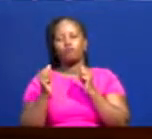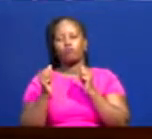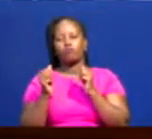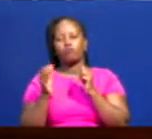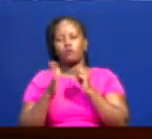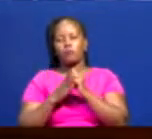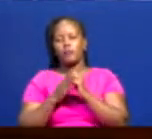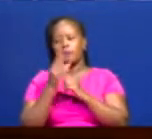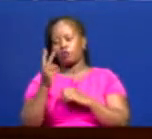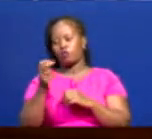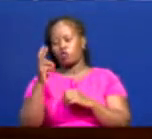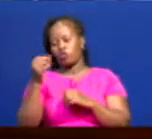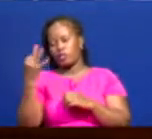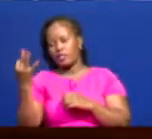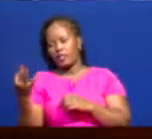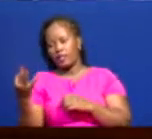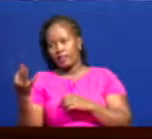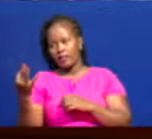My note,